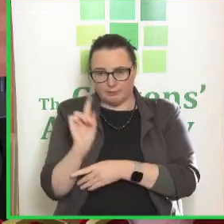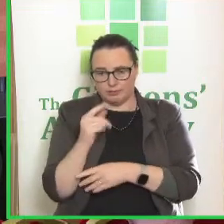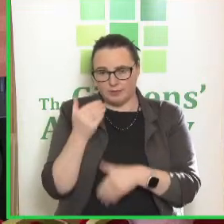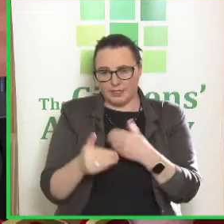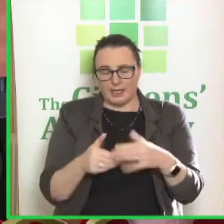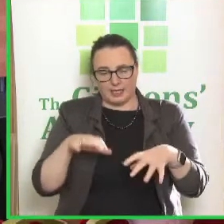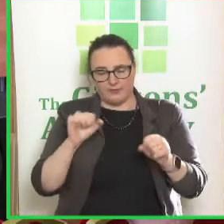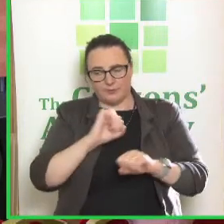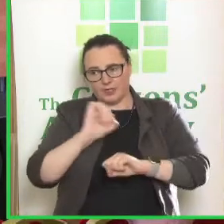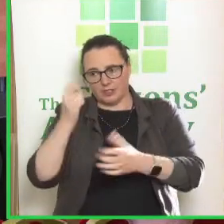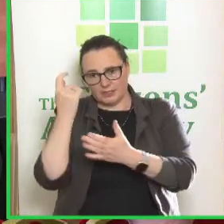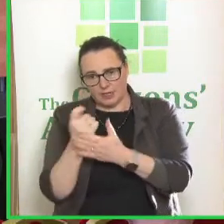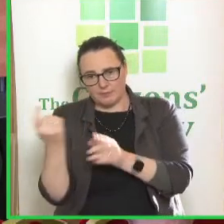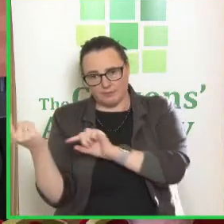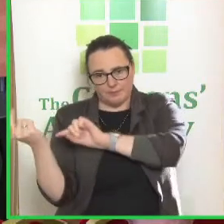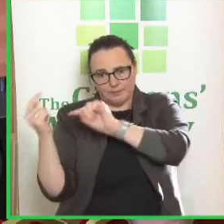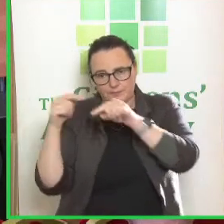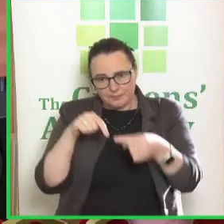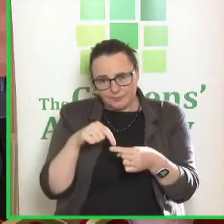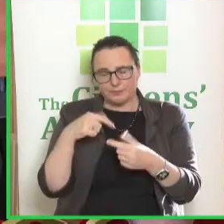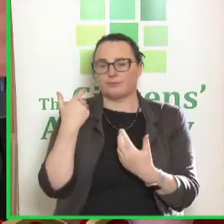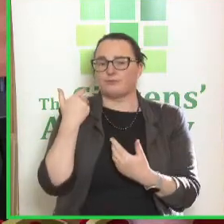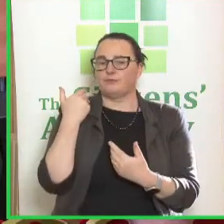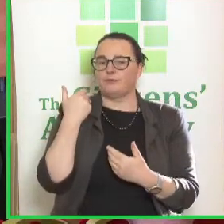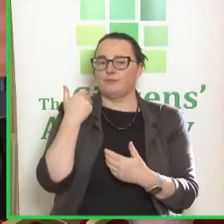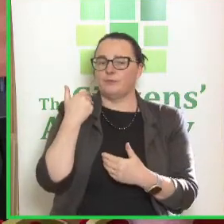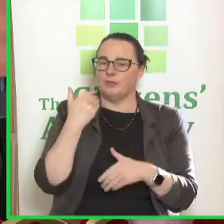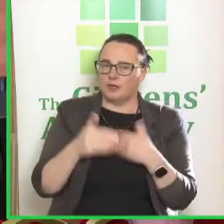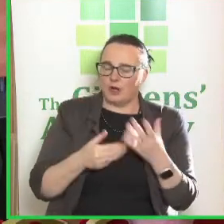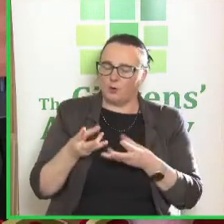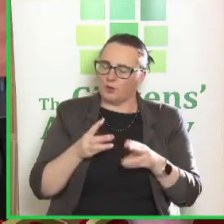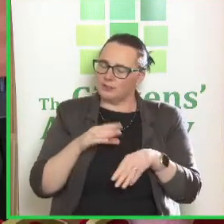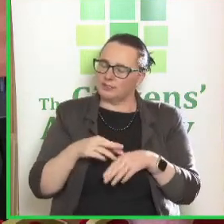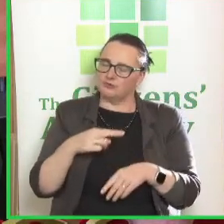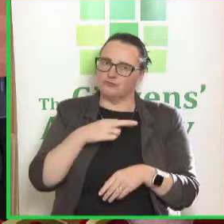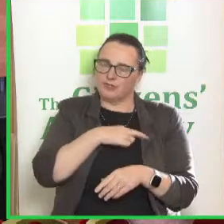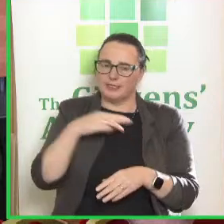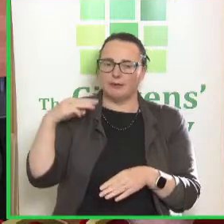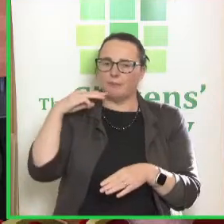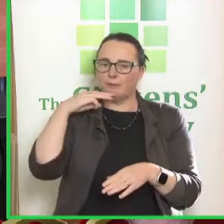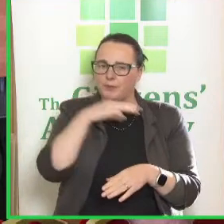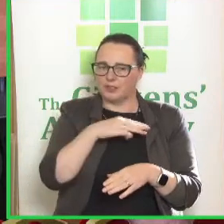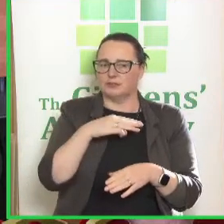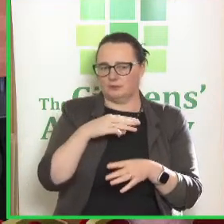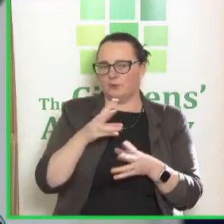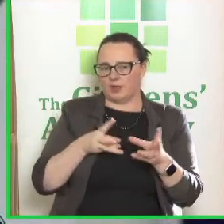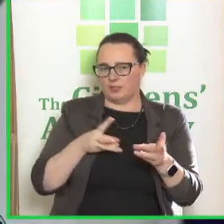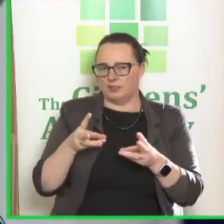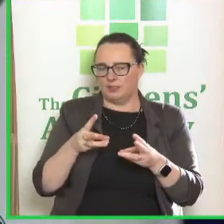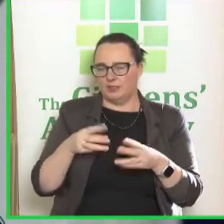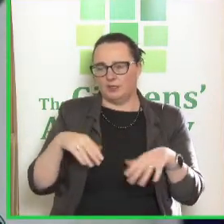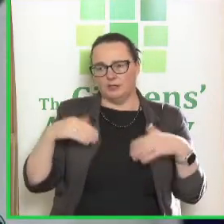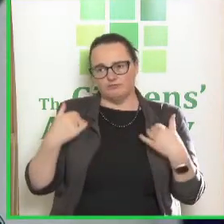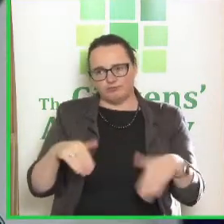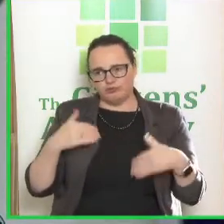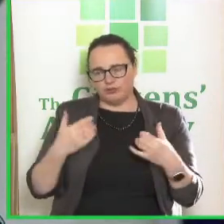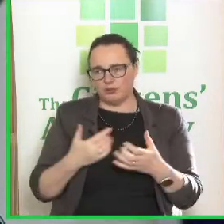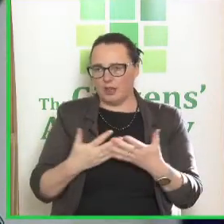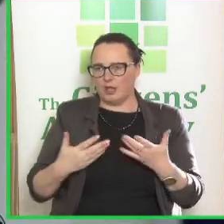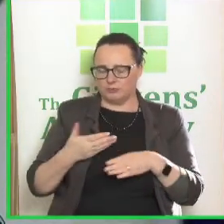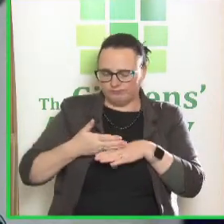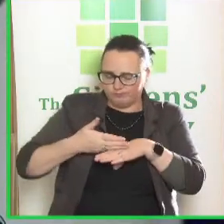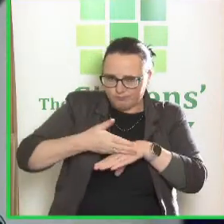your time to come and work on this really important piece of work. A huge amount of work has